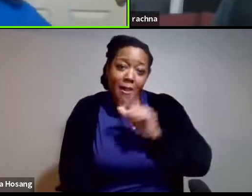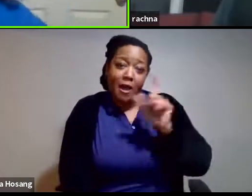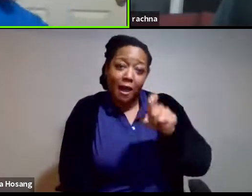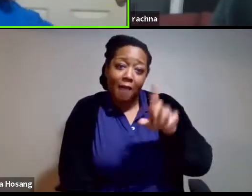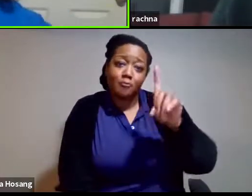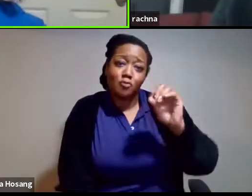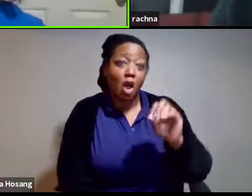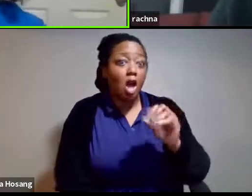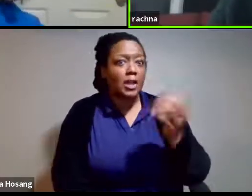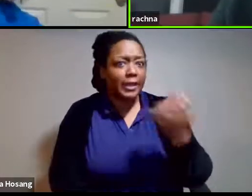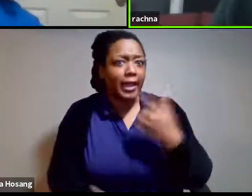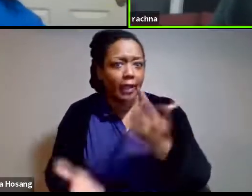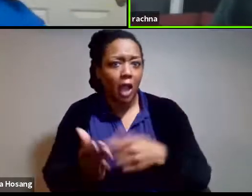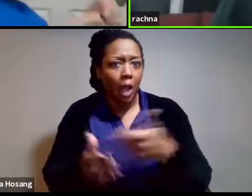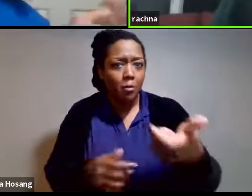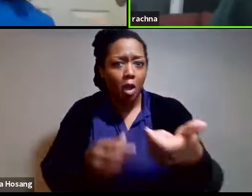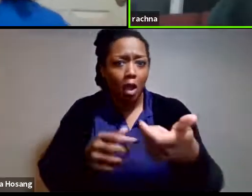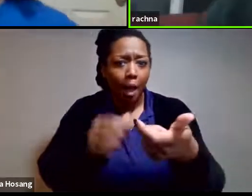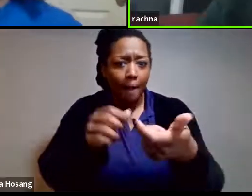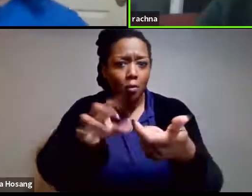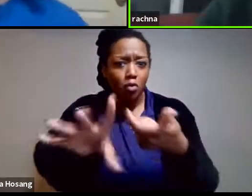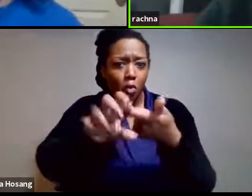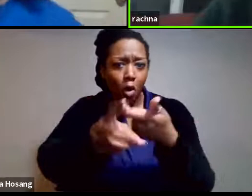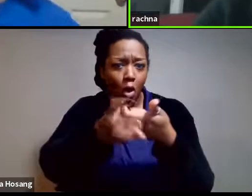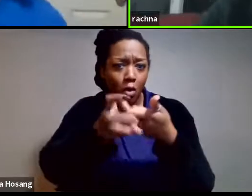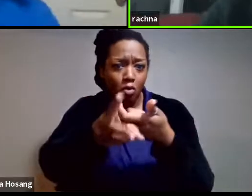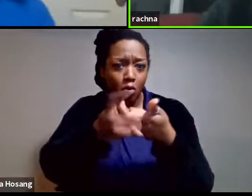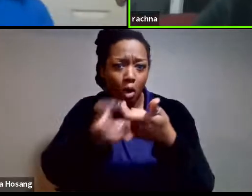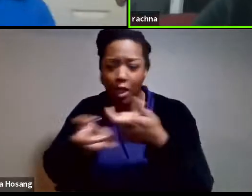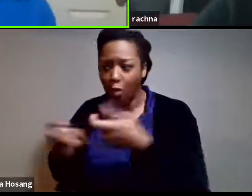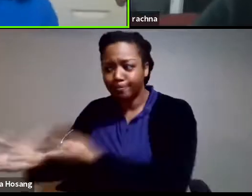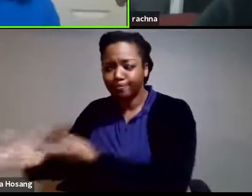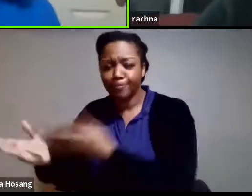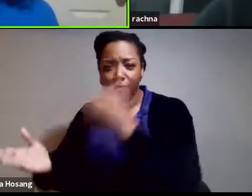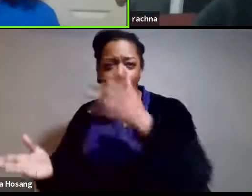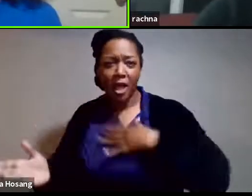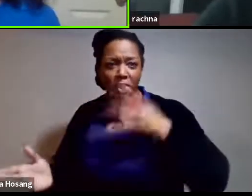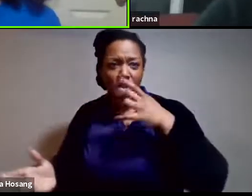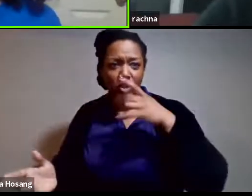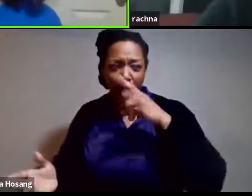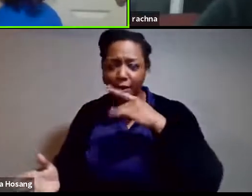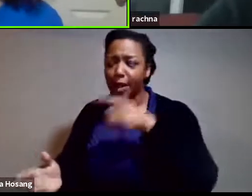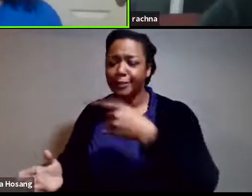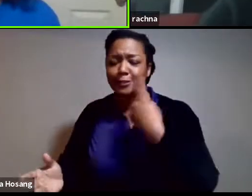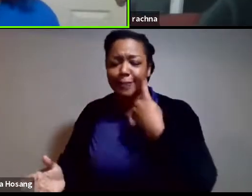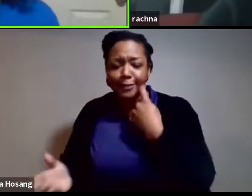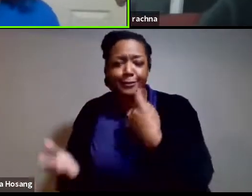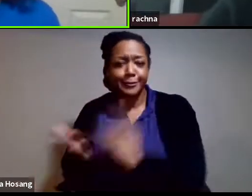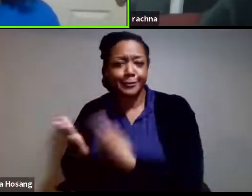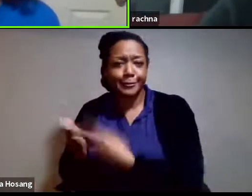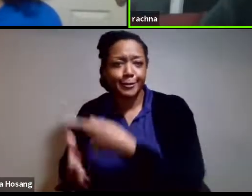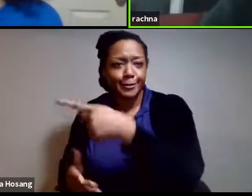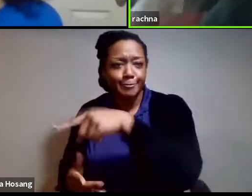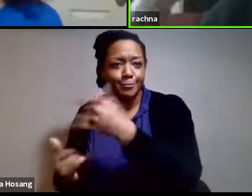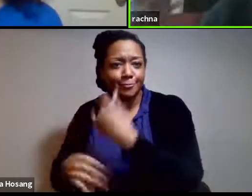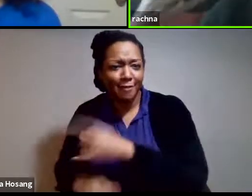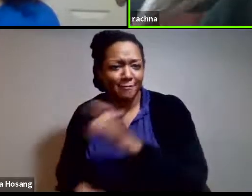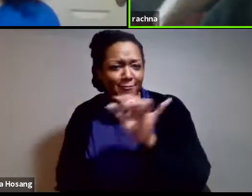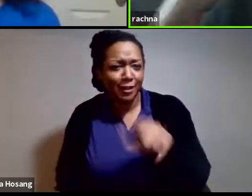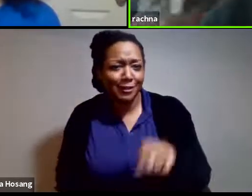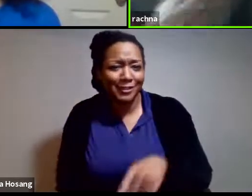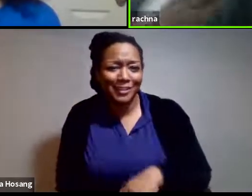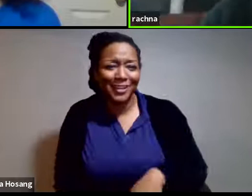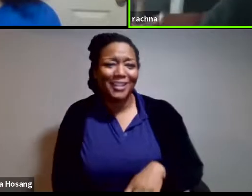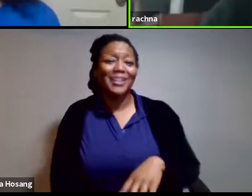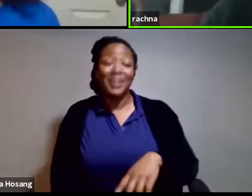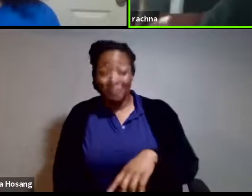can record it and play it for my child? Because I had that conversation today. Yeah. I mean, kids have to, there's just some stuff